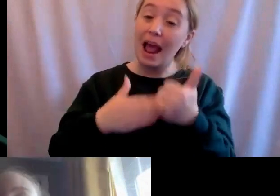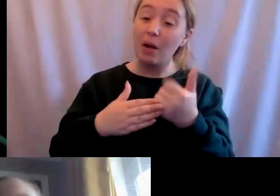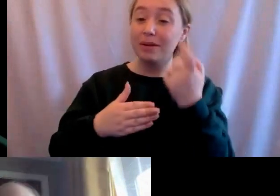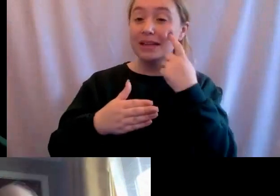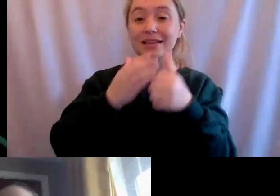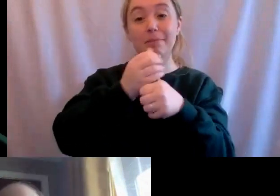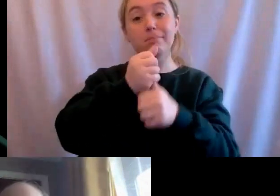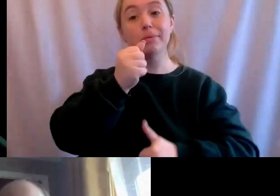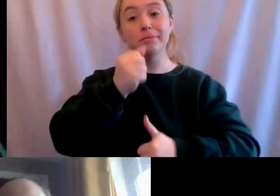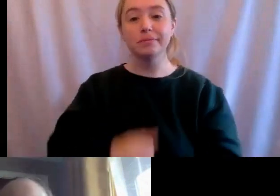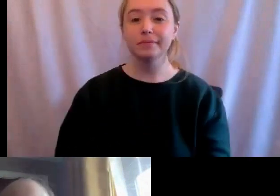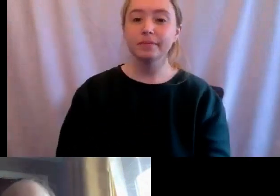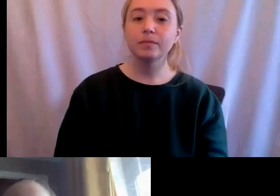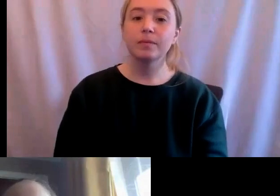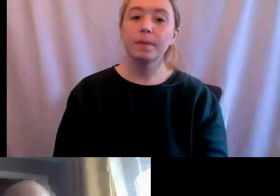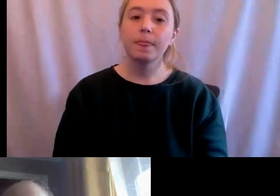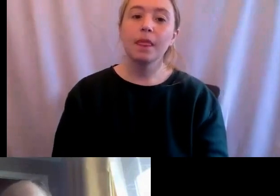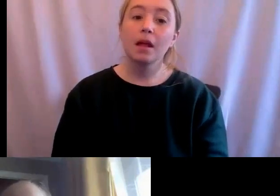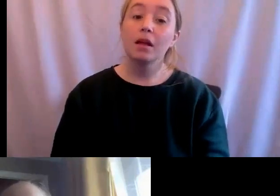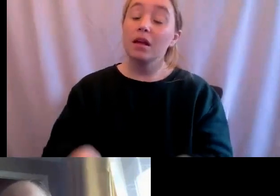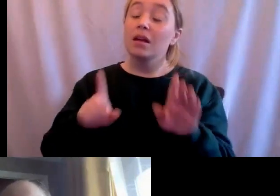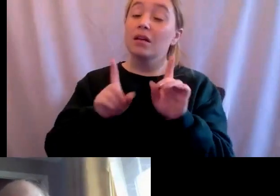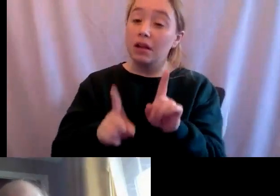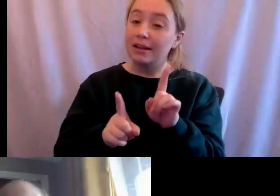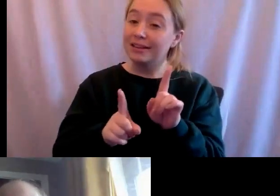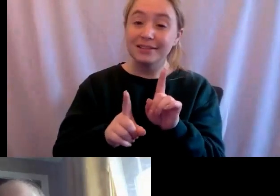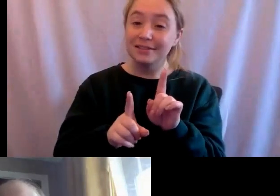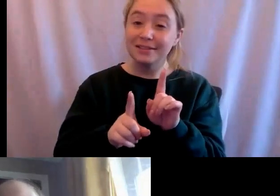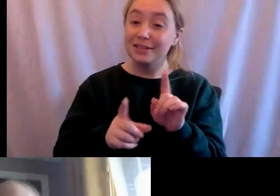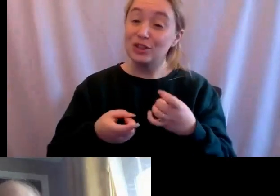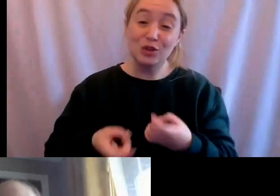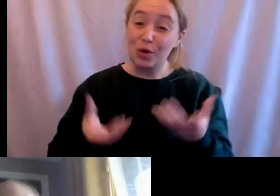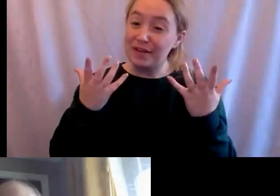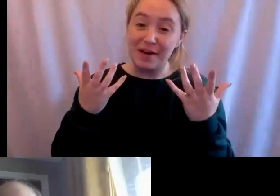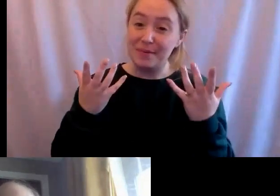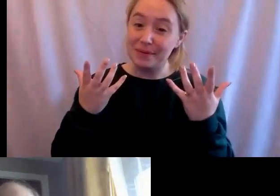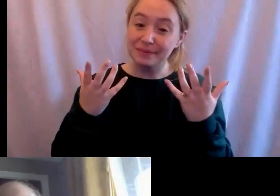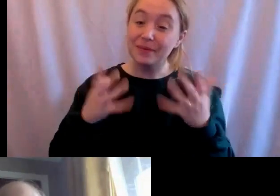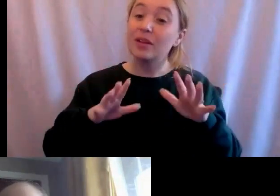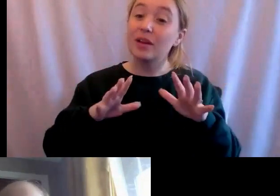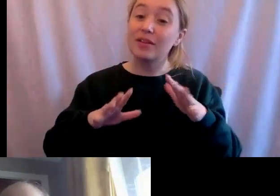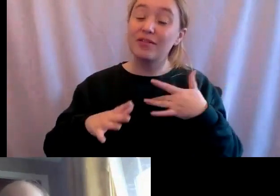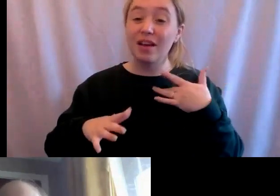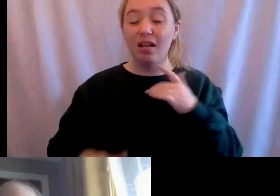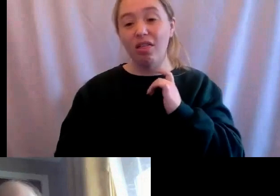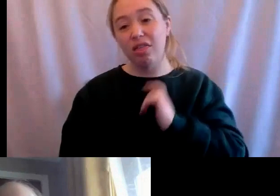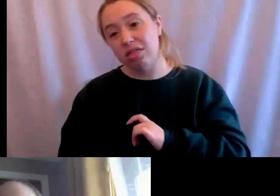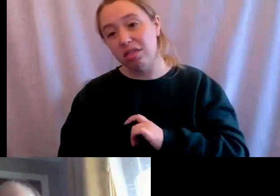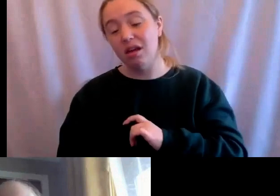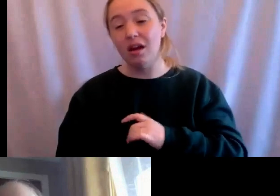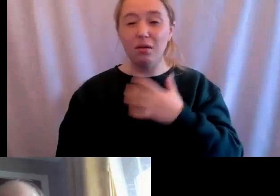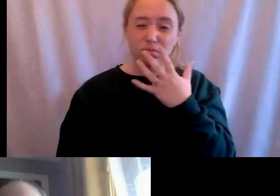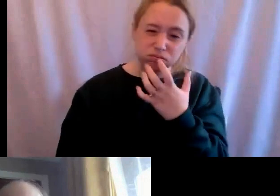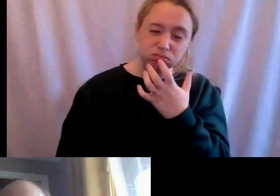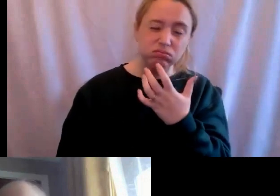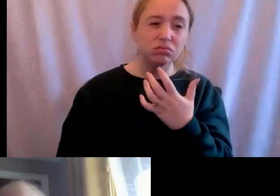Don't lose heart is always my message with this. Your physio is there to support you. So if you're feeling a bit down or a bit